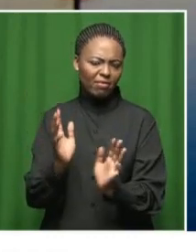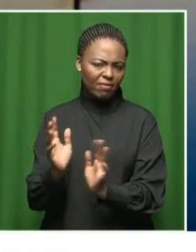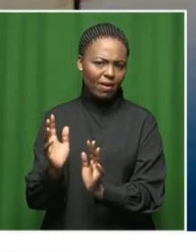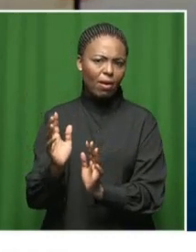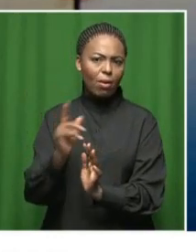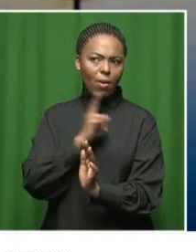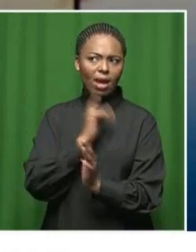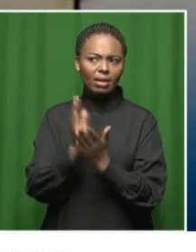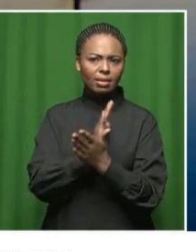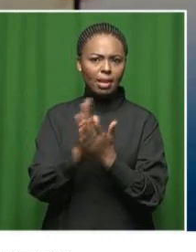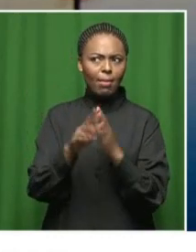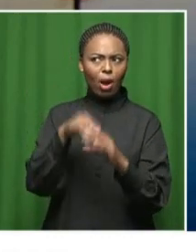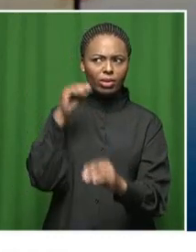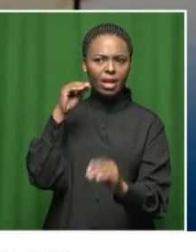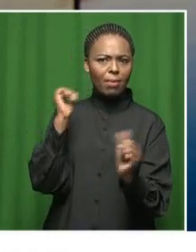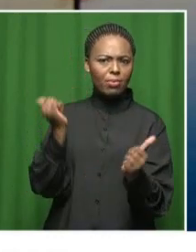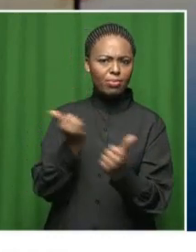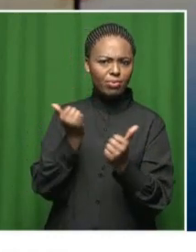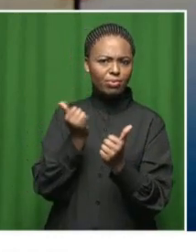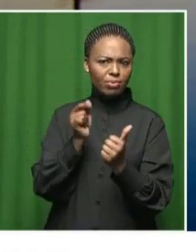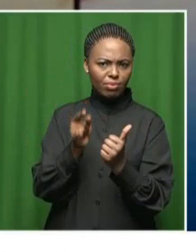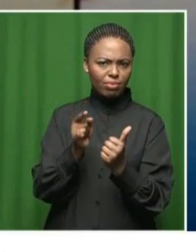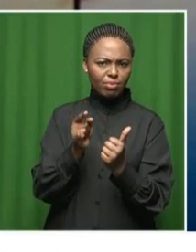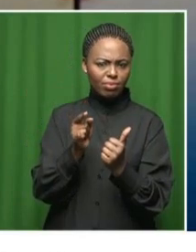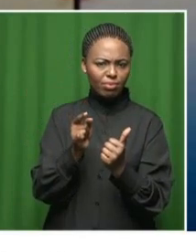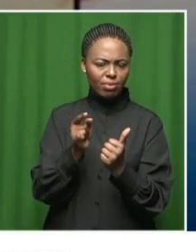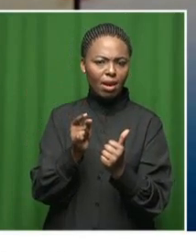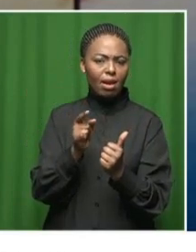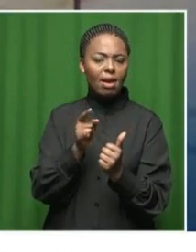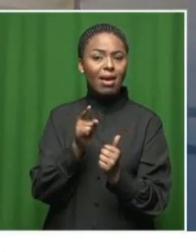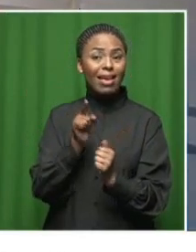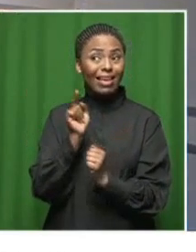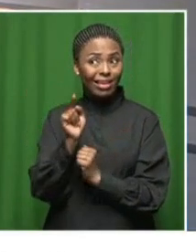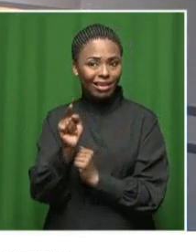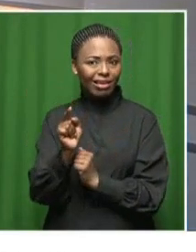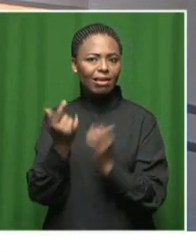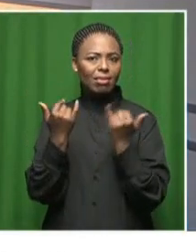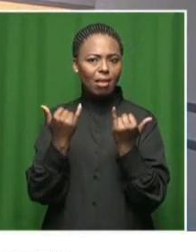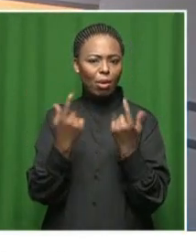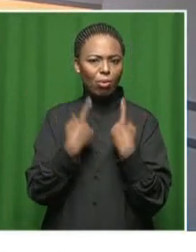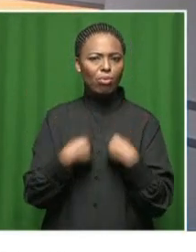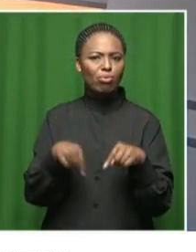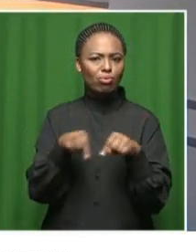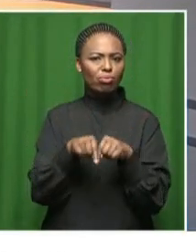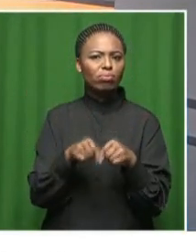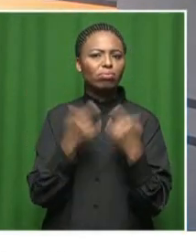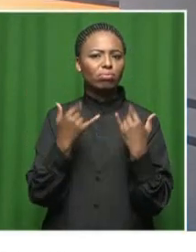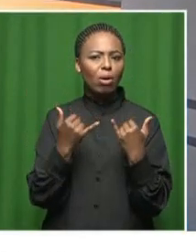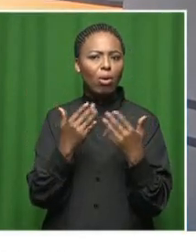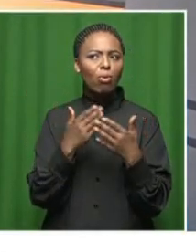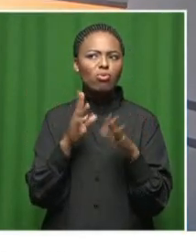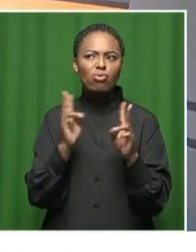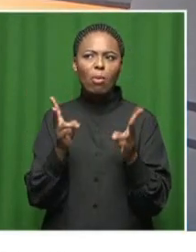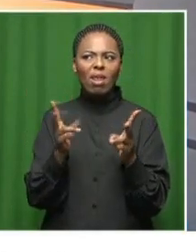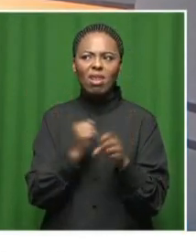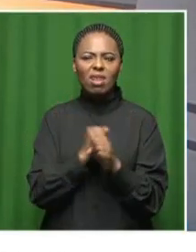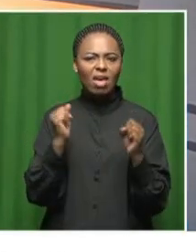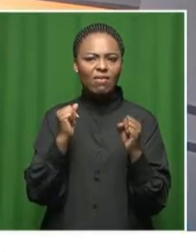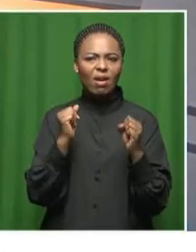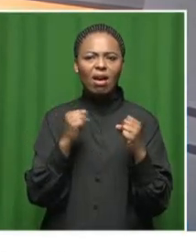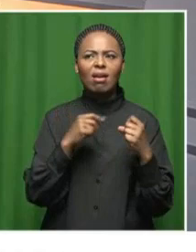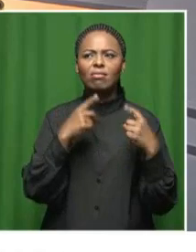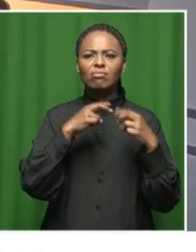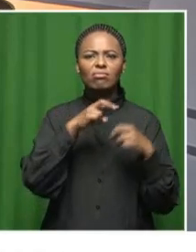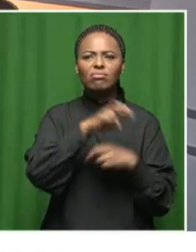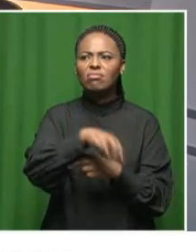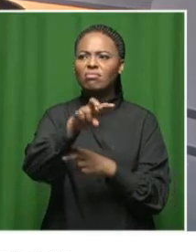of the outcomes that came out of the project, where we did actually go out, which we normally do not do, where we went to the